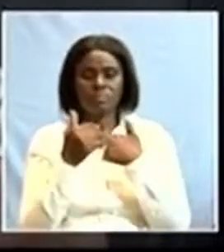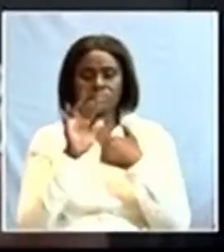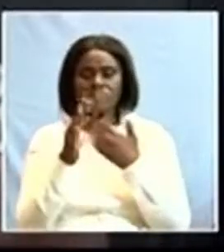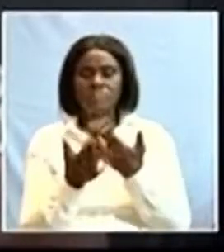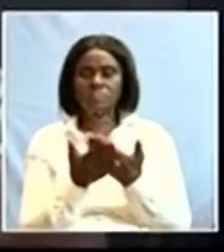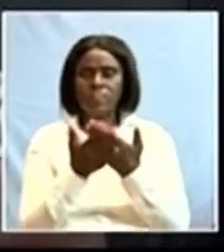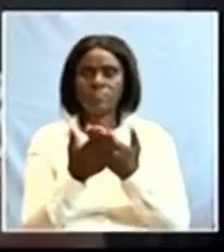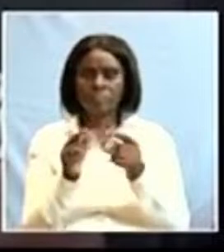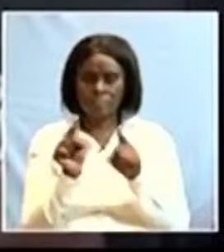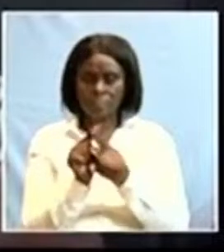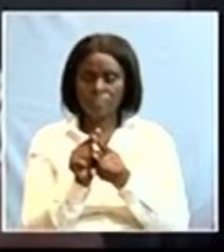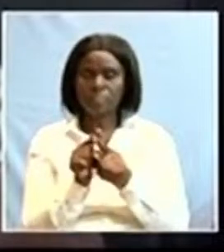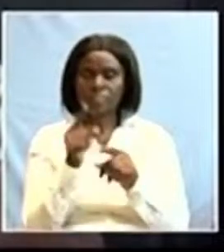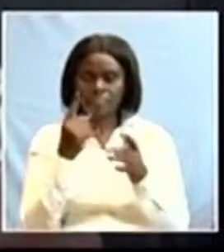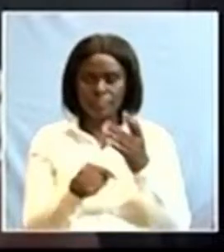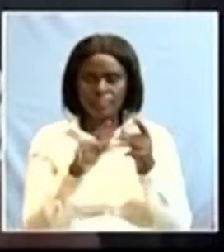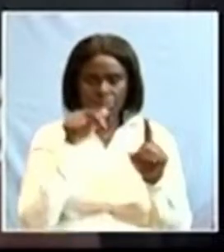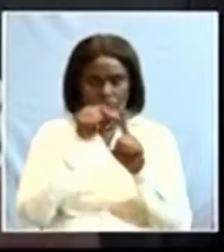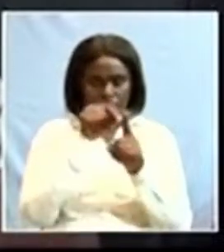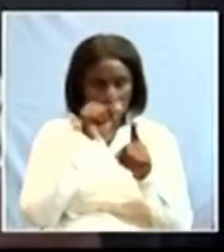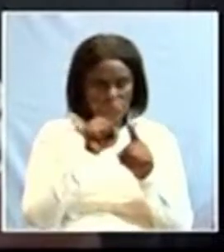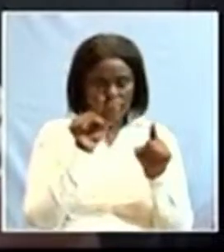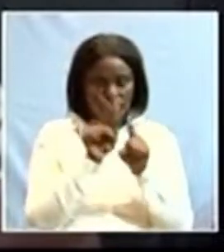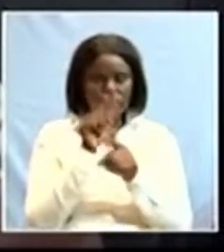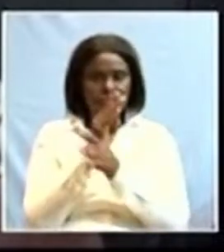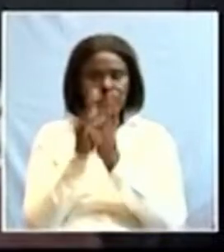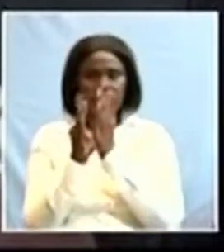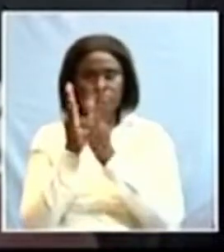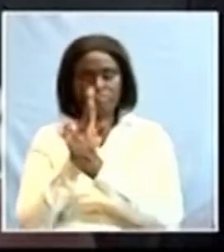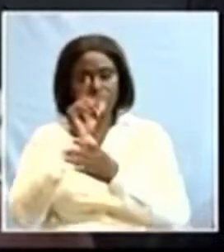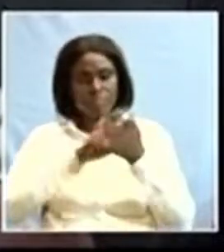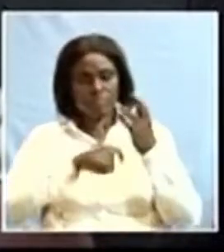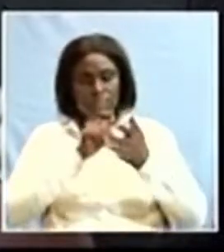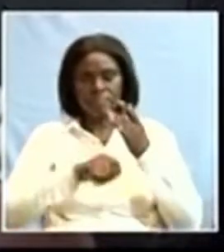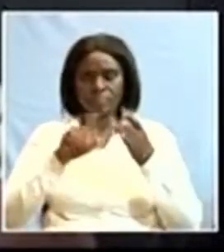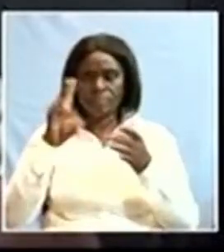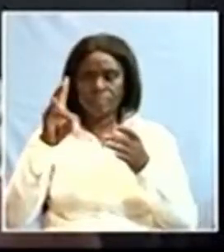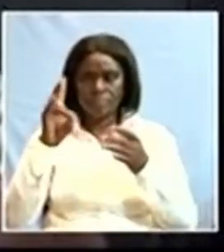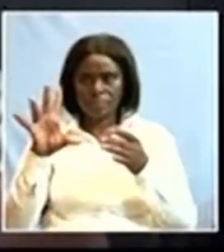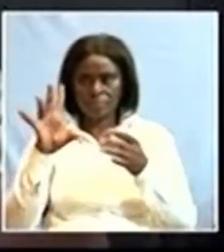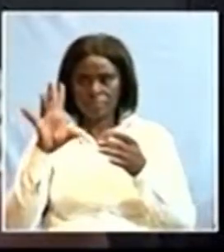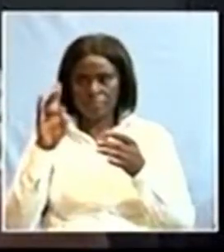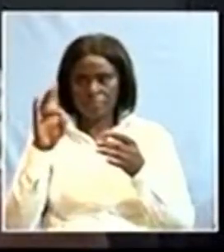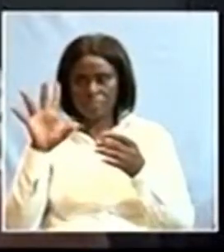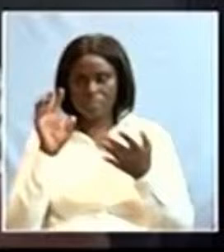submission, what is captured here is that the contract price is